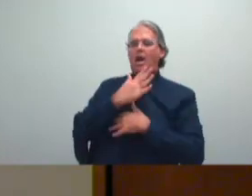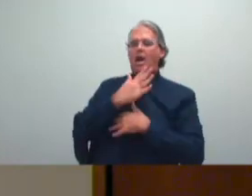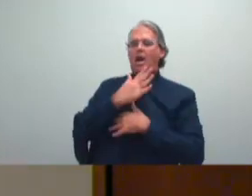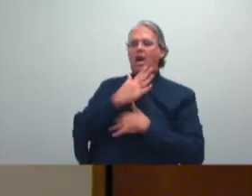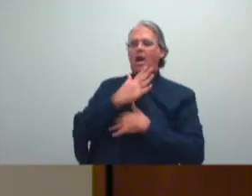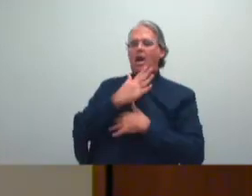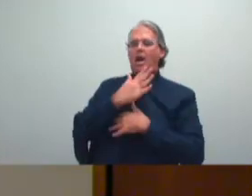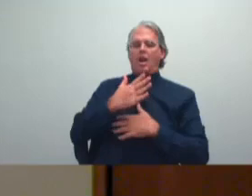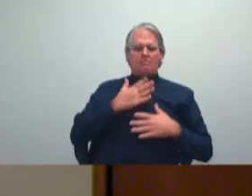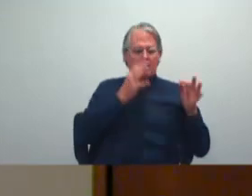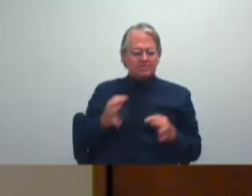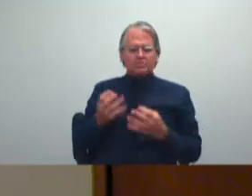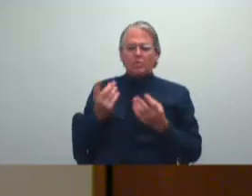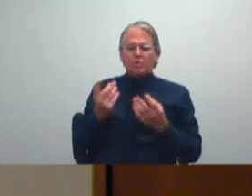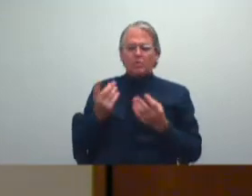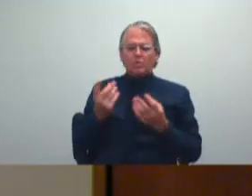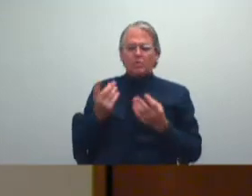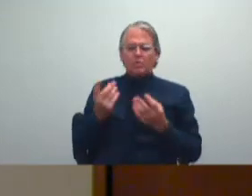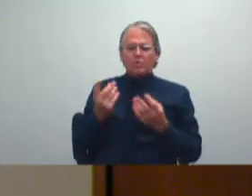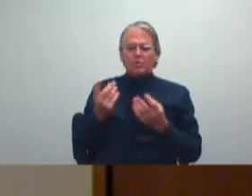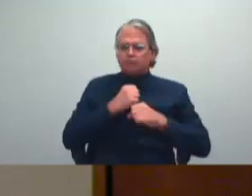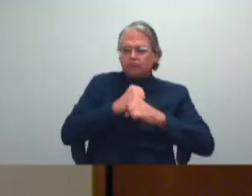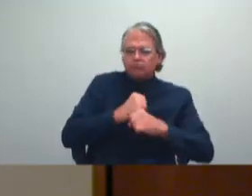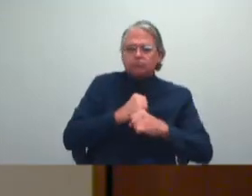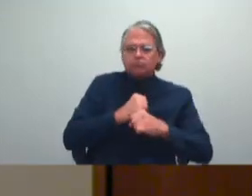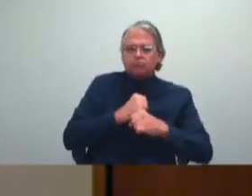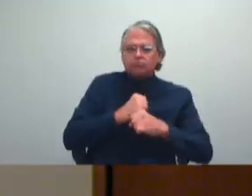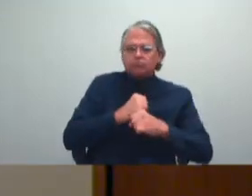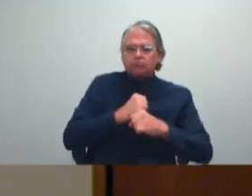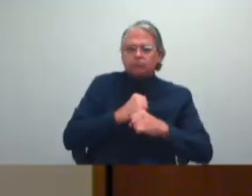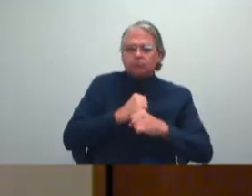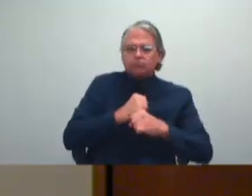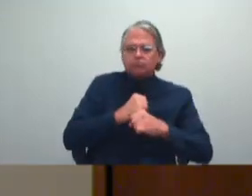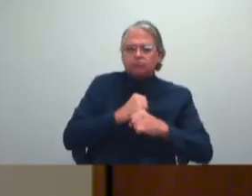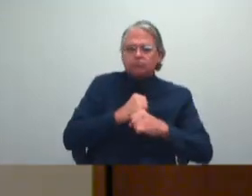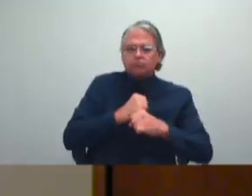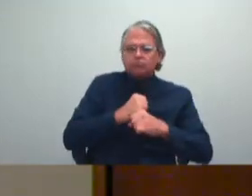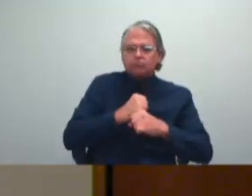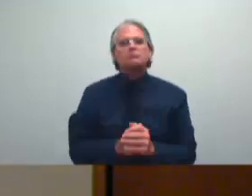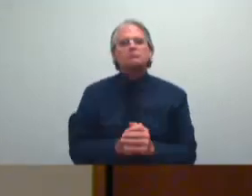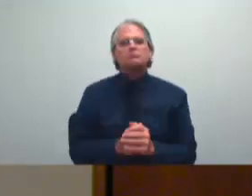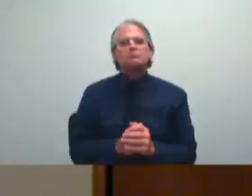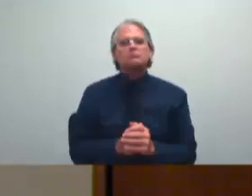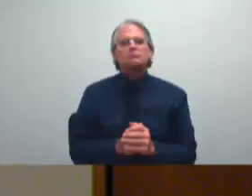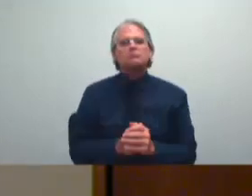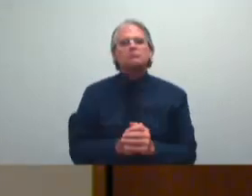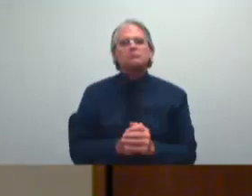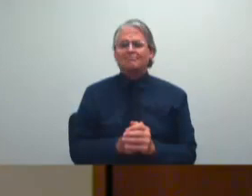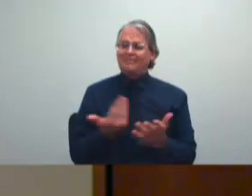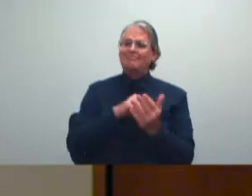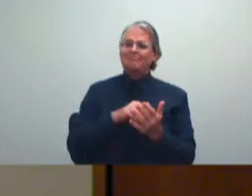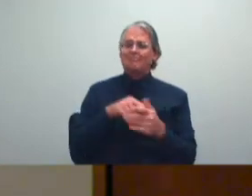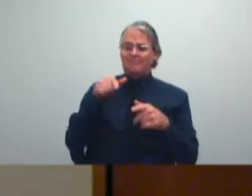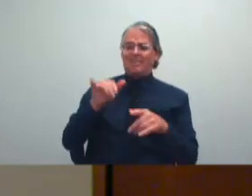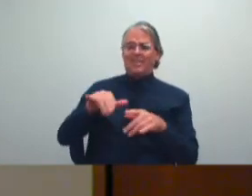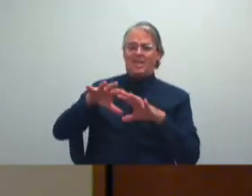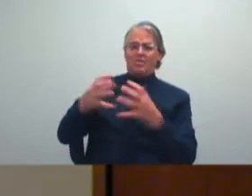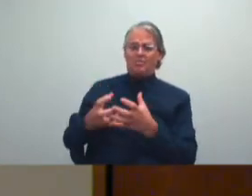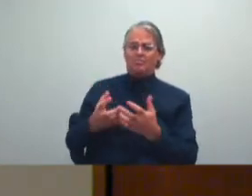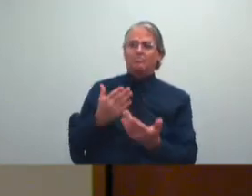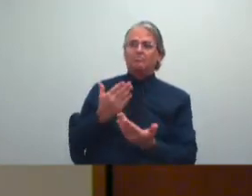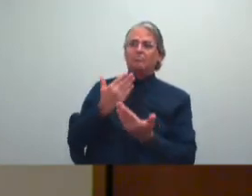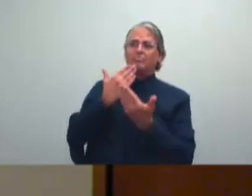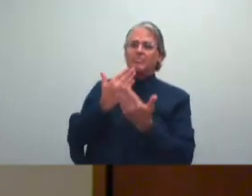week. I really do want to thank, again, this group as well for seeking a lot of input